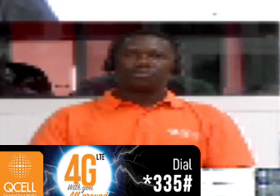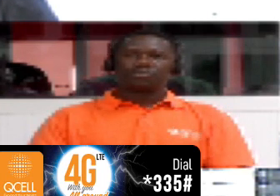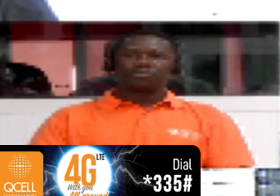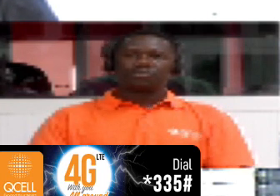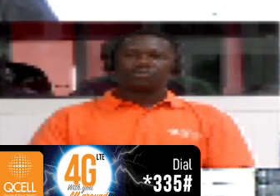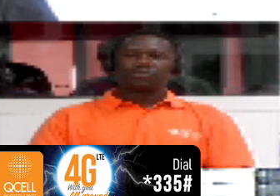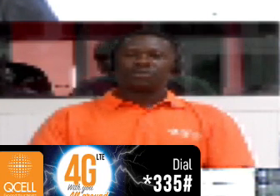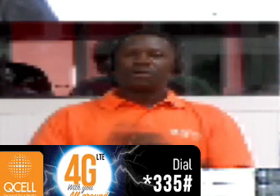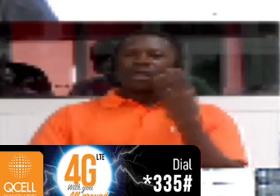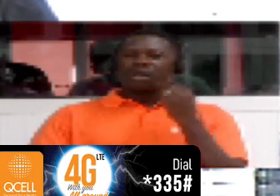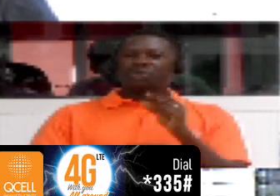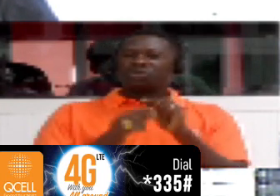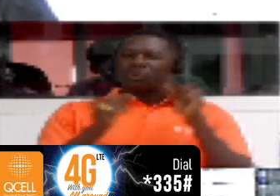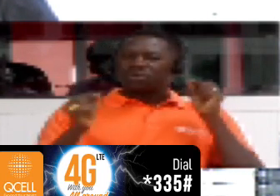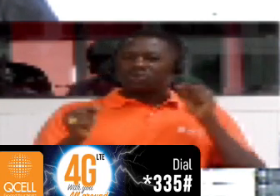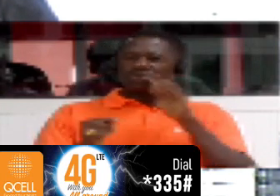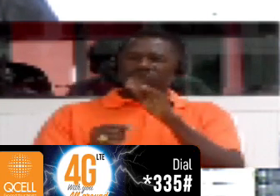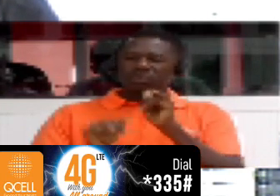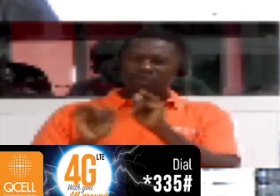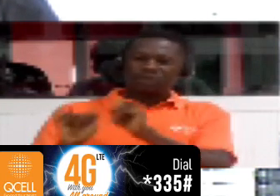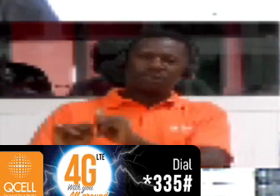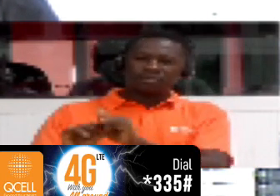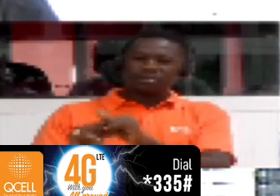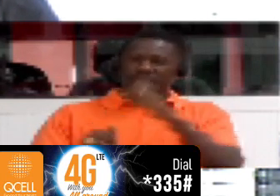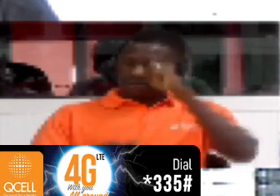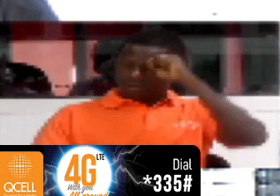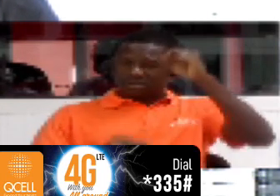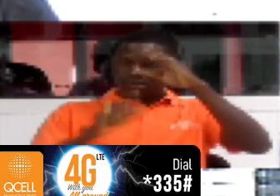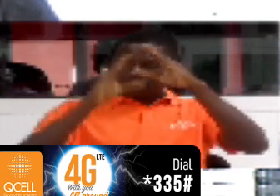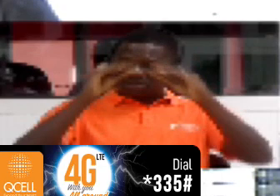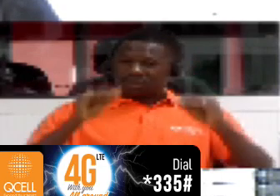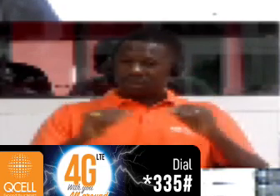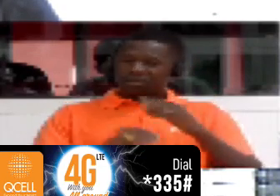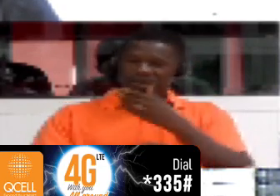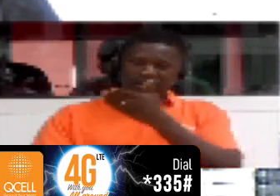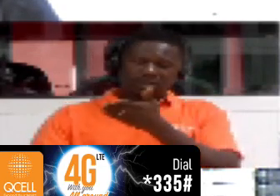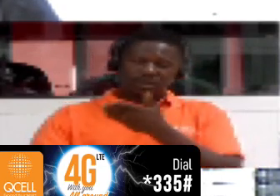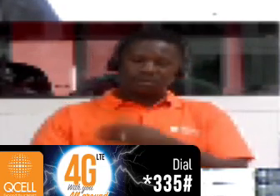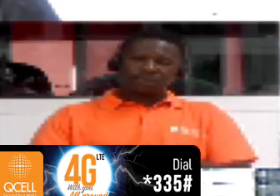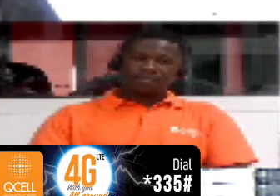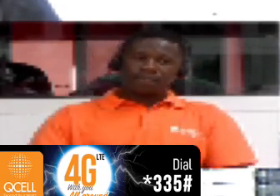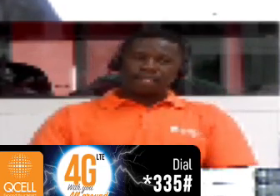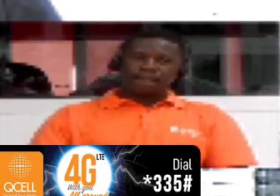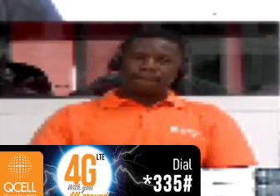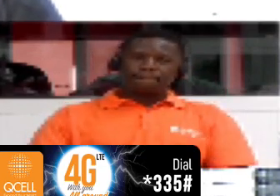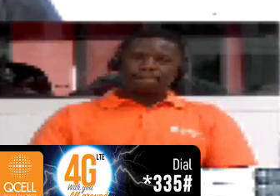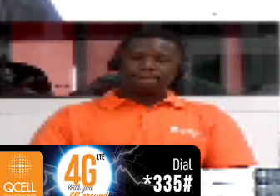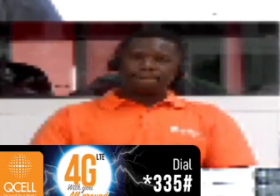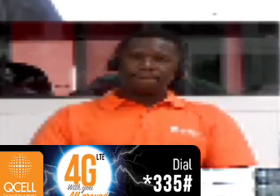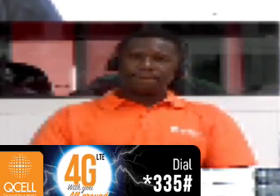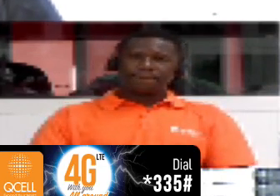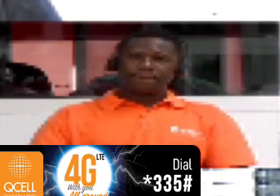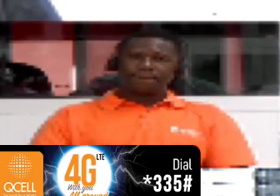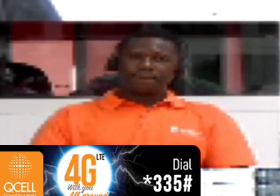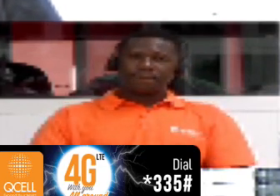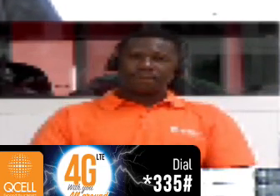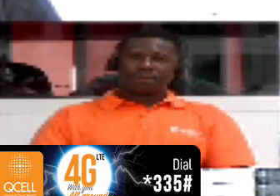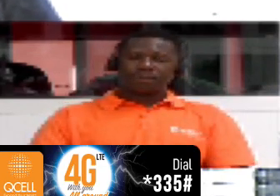And how long did you remain with the State Guard? Akoyo wati jeleke was State Guard Slawo Bundala.